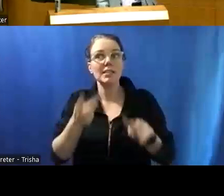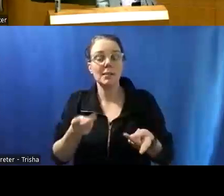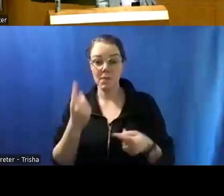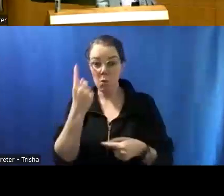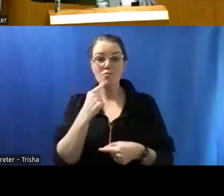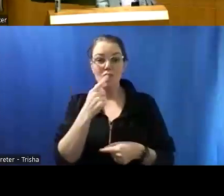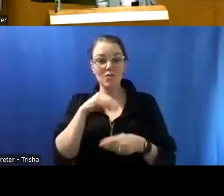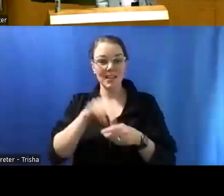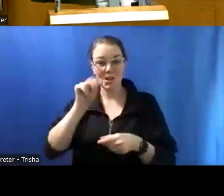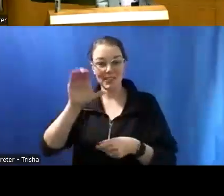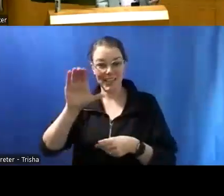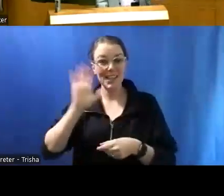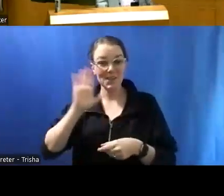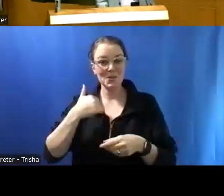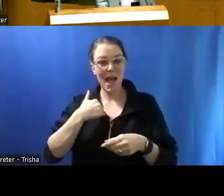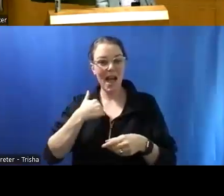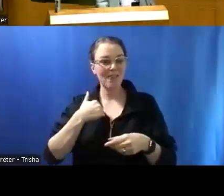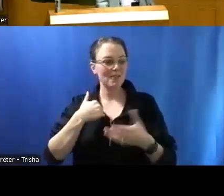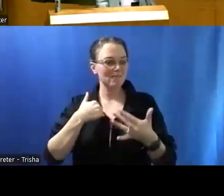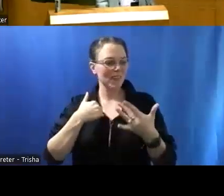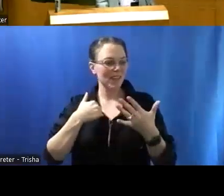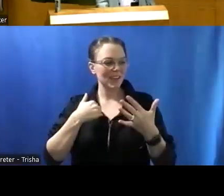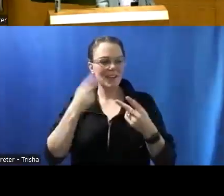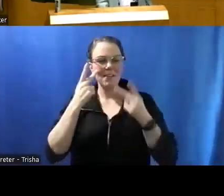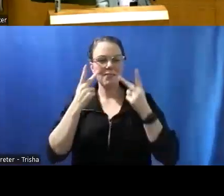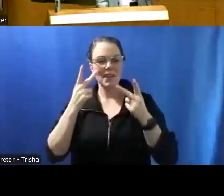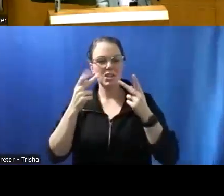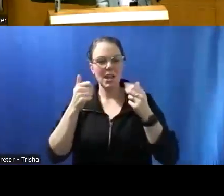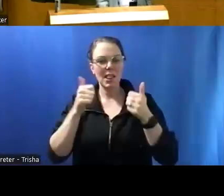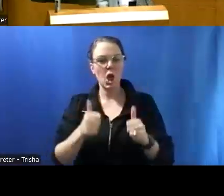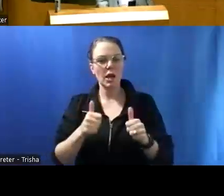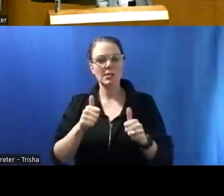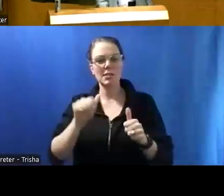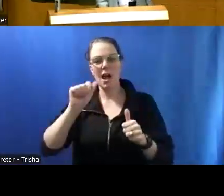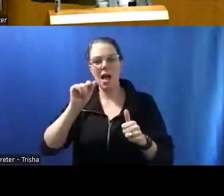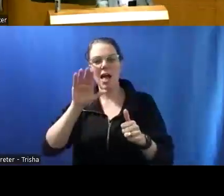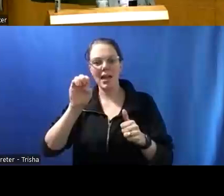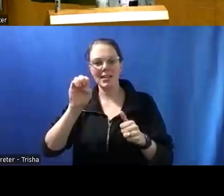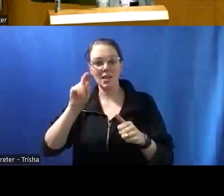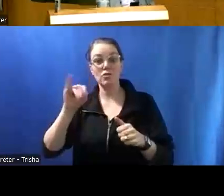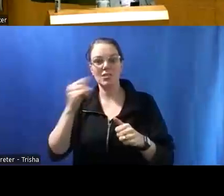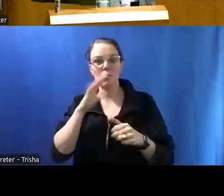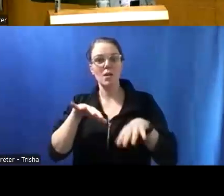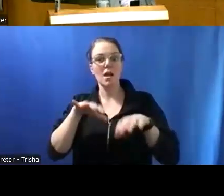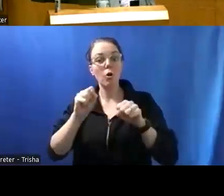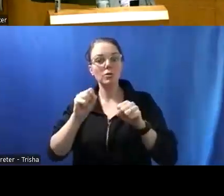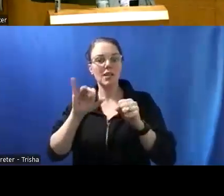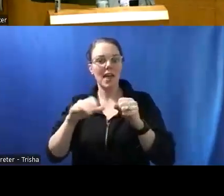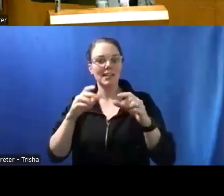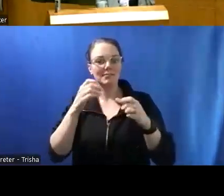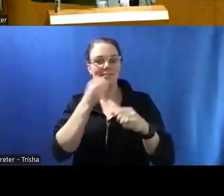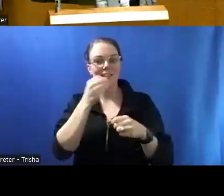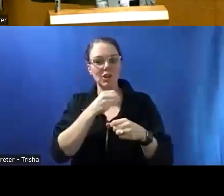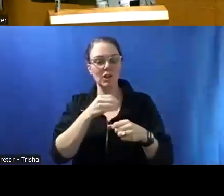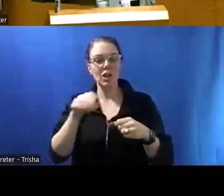City that used to have these dinners, or it was this Vision Loss Alliance of New Jersey would sponsor these dinners where you would go and eat